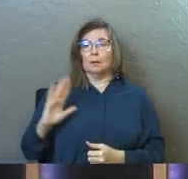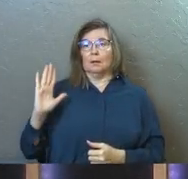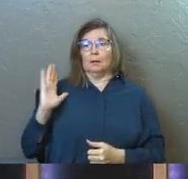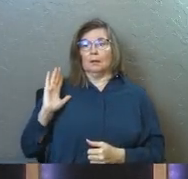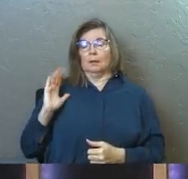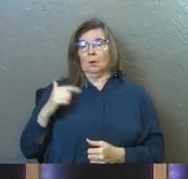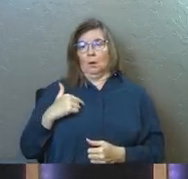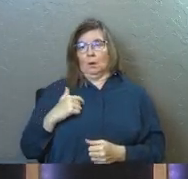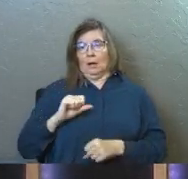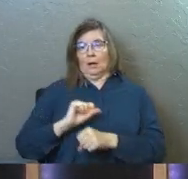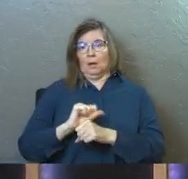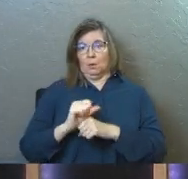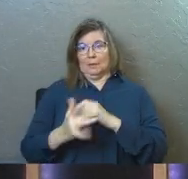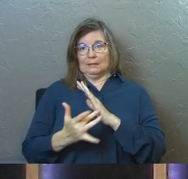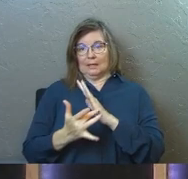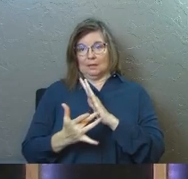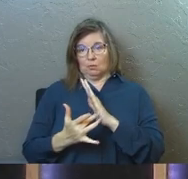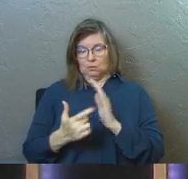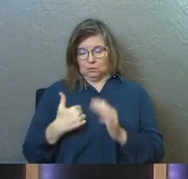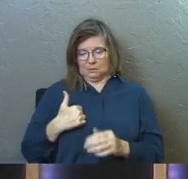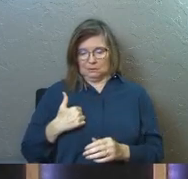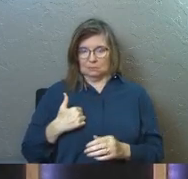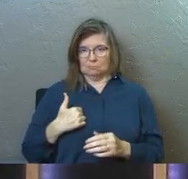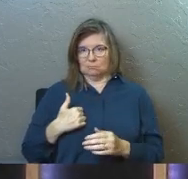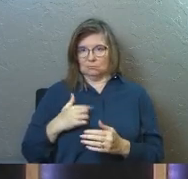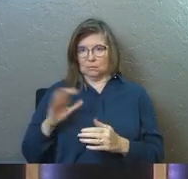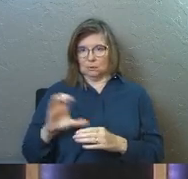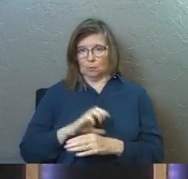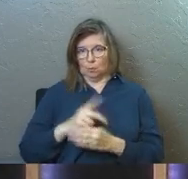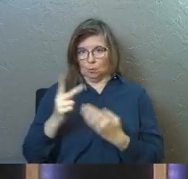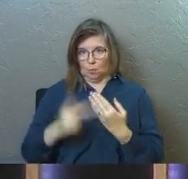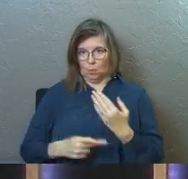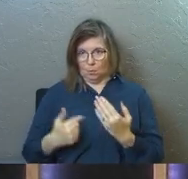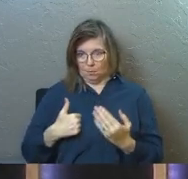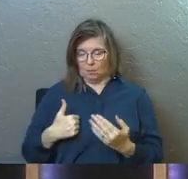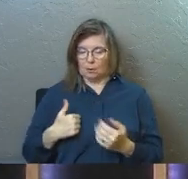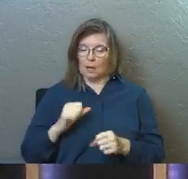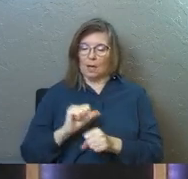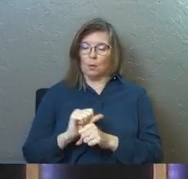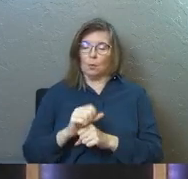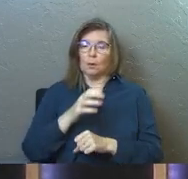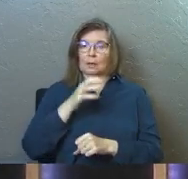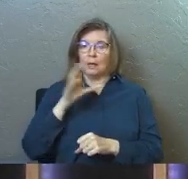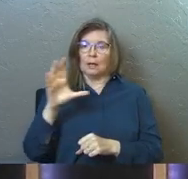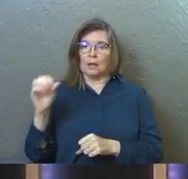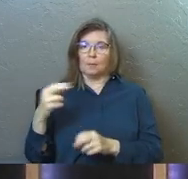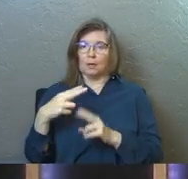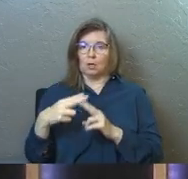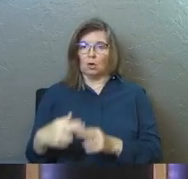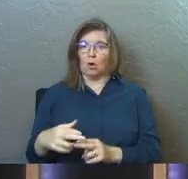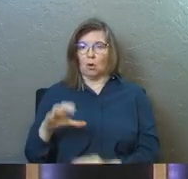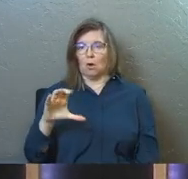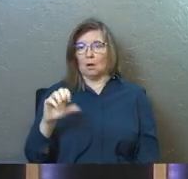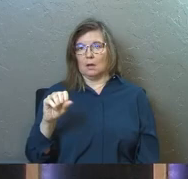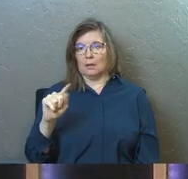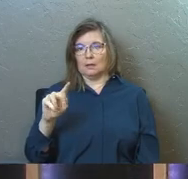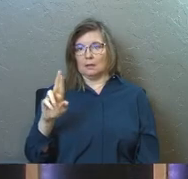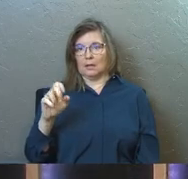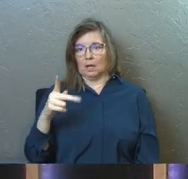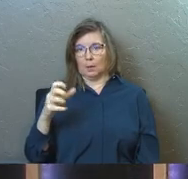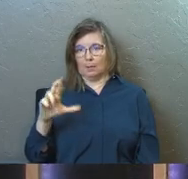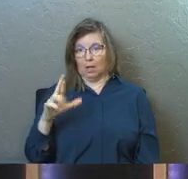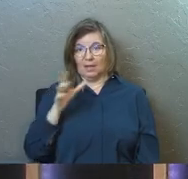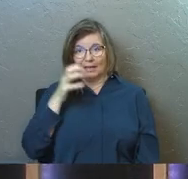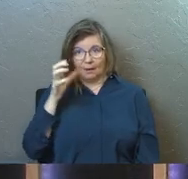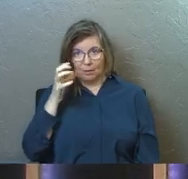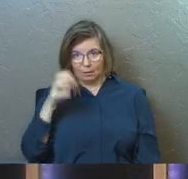When I was in a technology career before I became a pastor, I worked at a company called Caterpillar. And when I